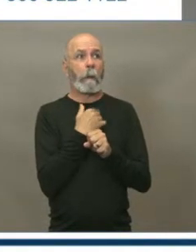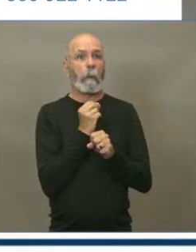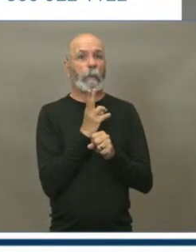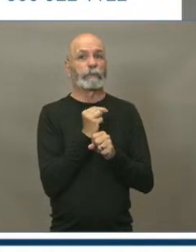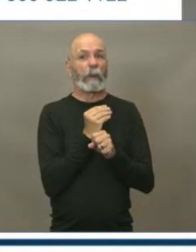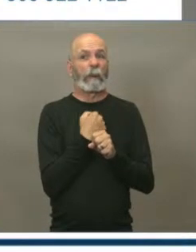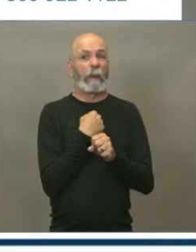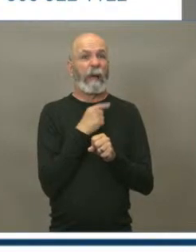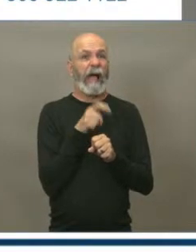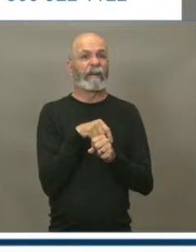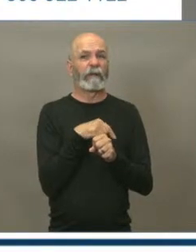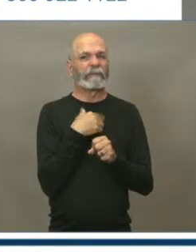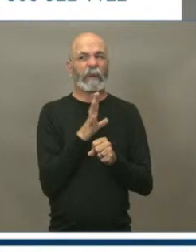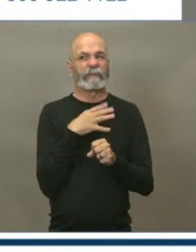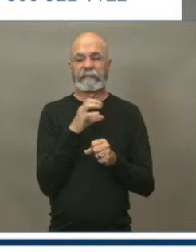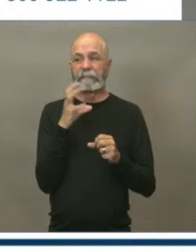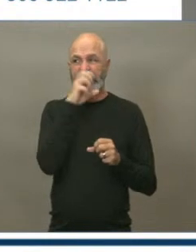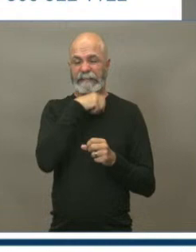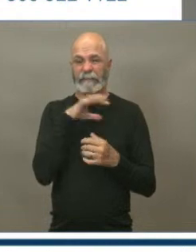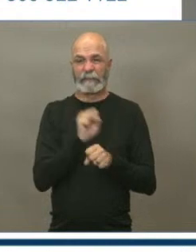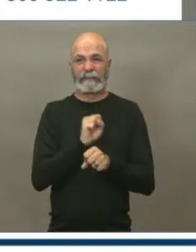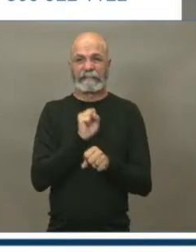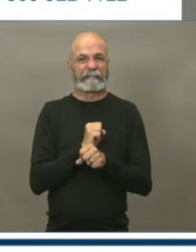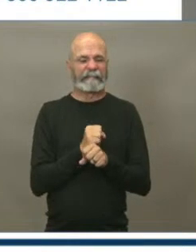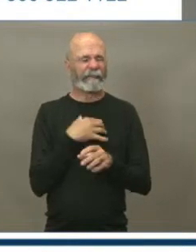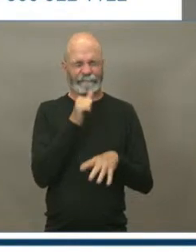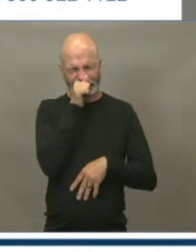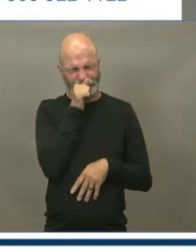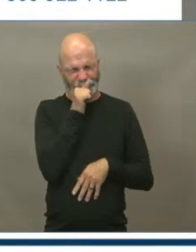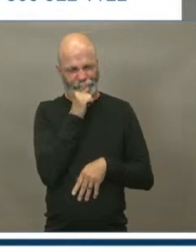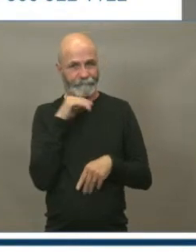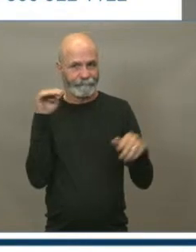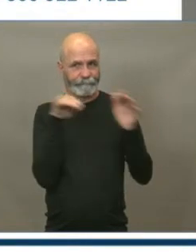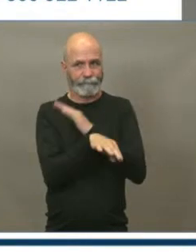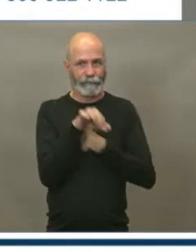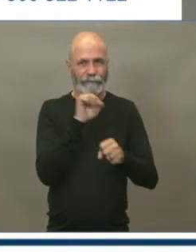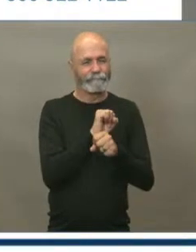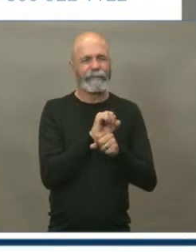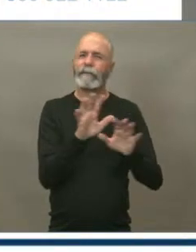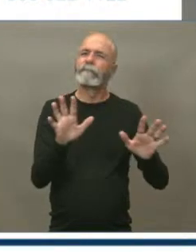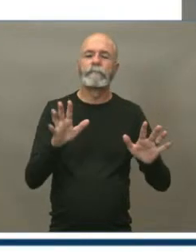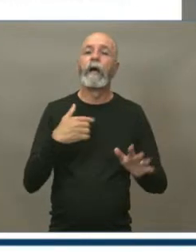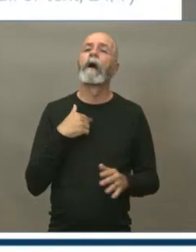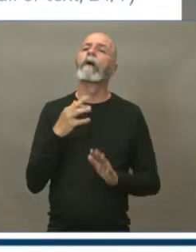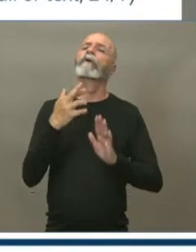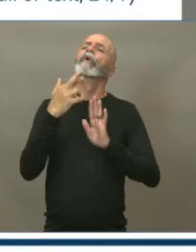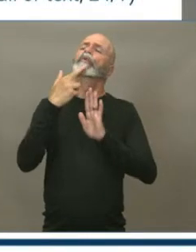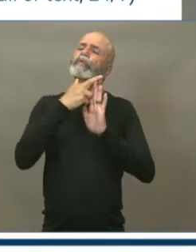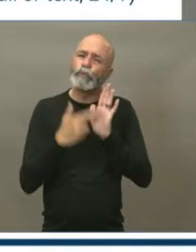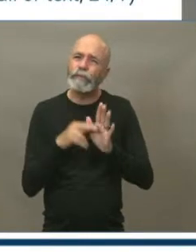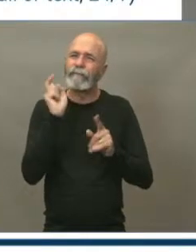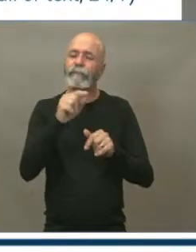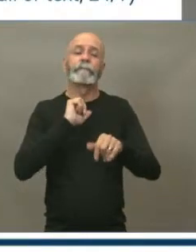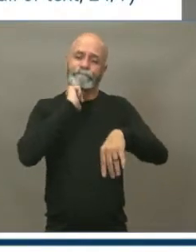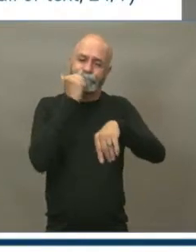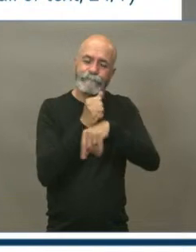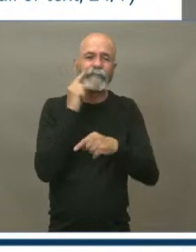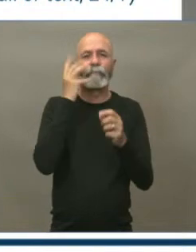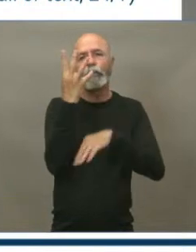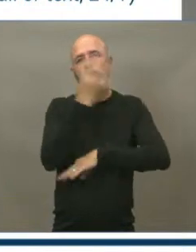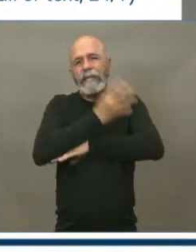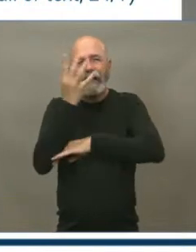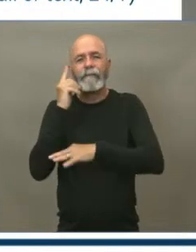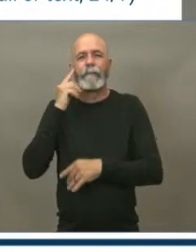that. But it's also important why employers, as part of their COVID protocol, everybody should have to go through an active daily screening where they have